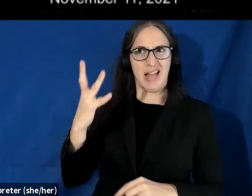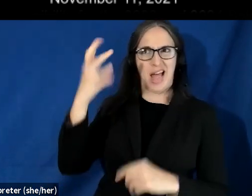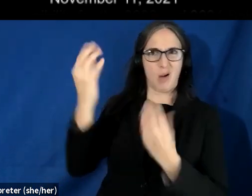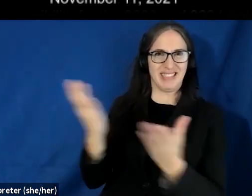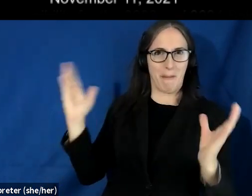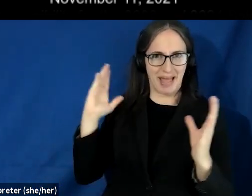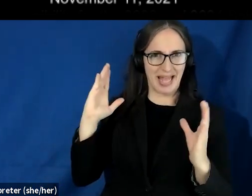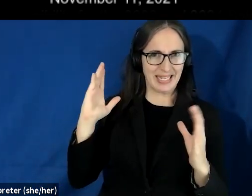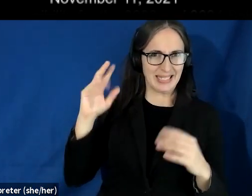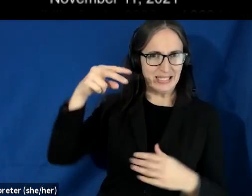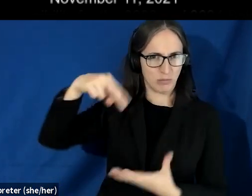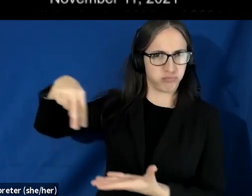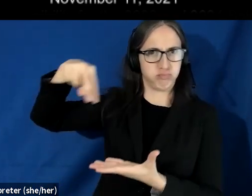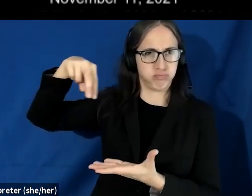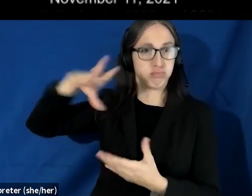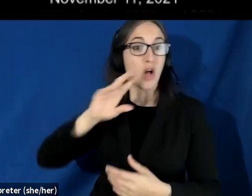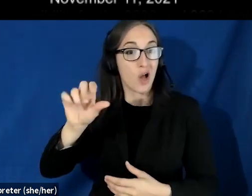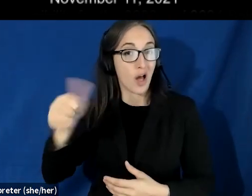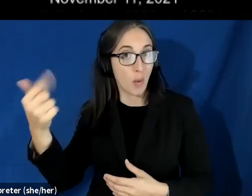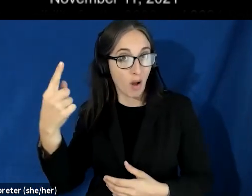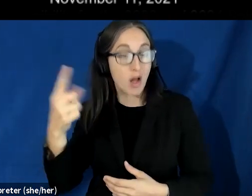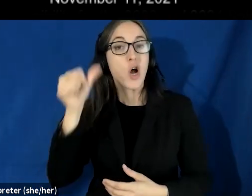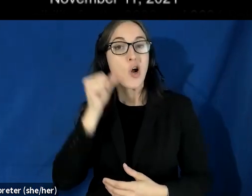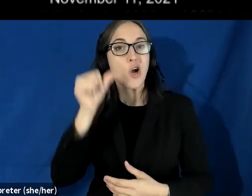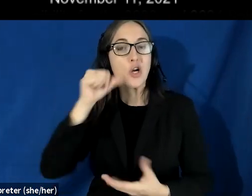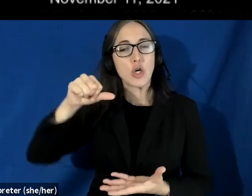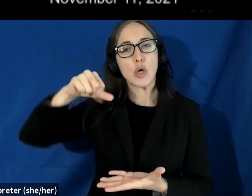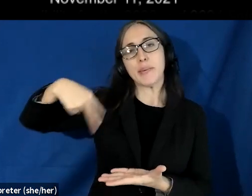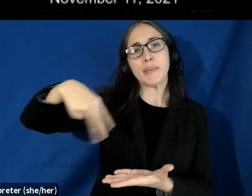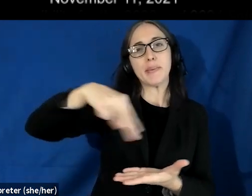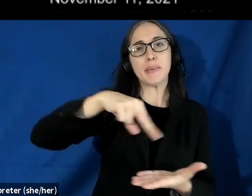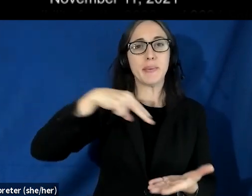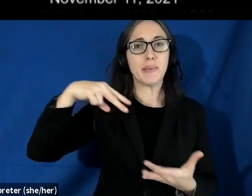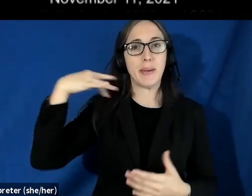on Saturn, which is dancing in ballet.